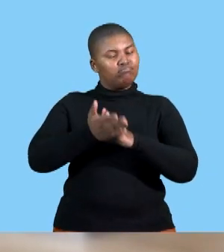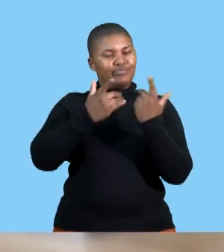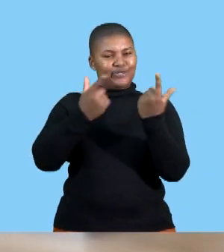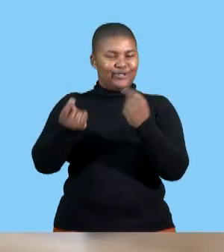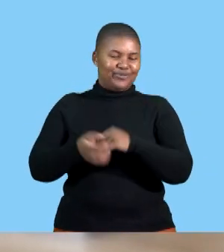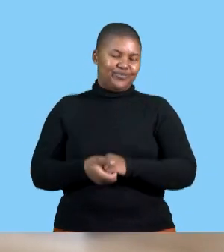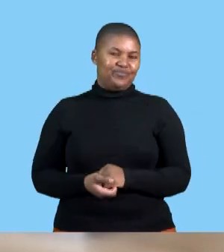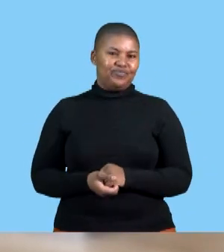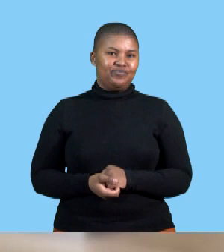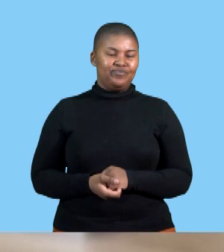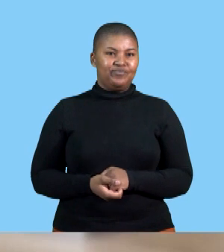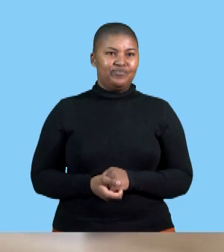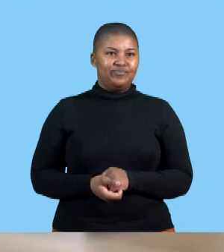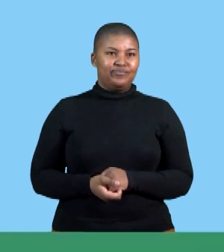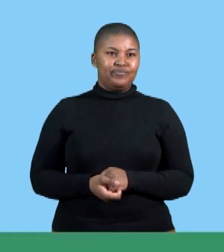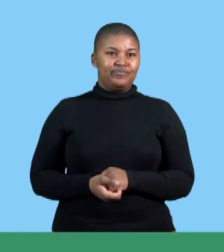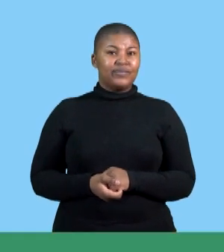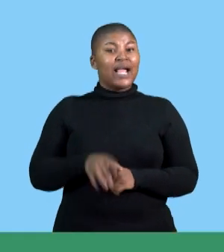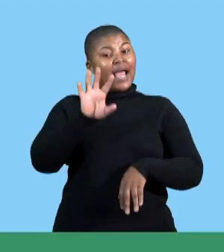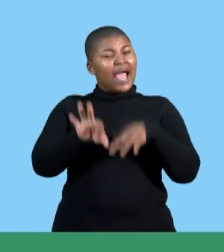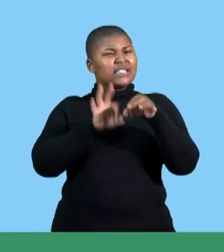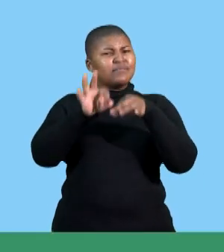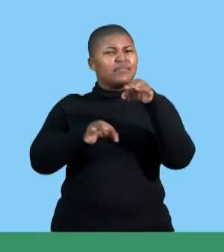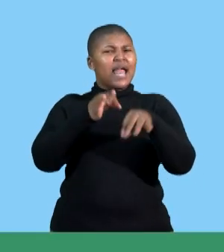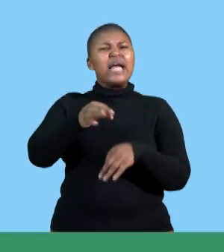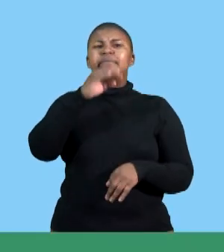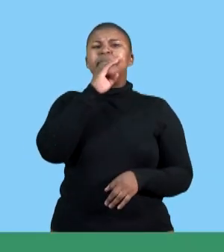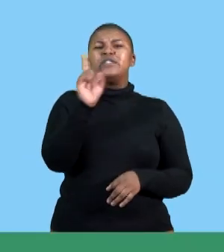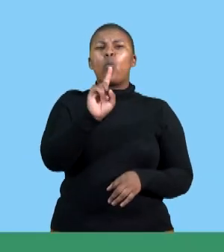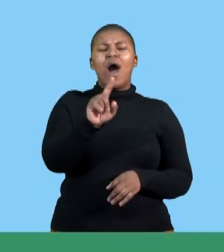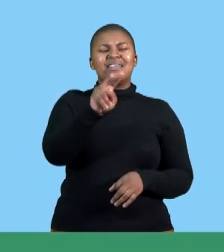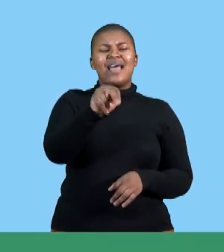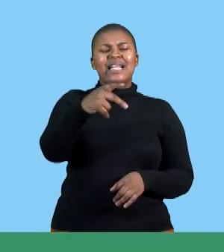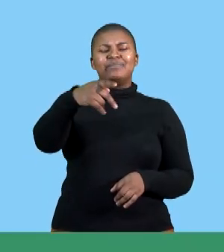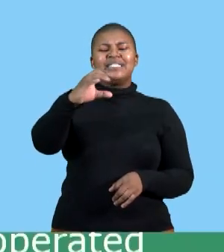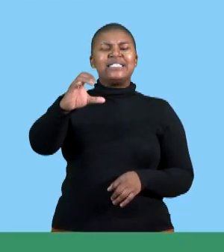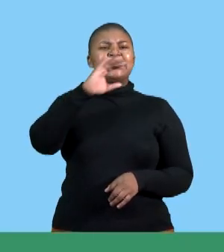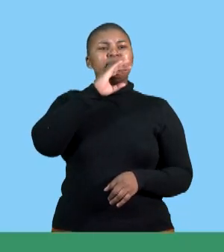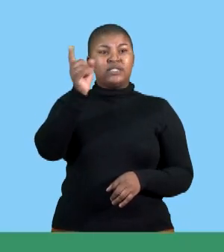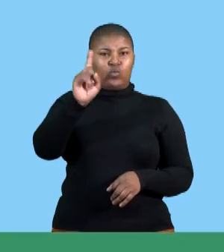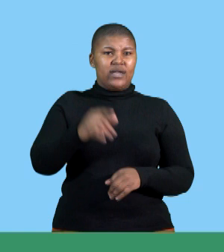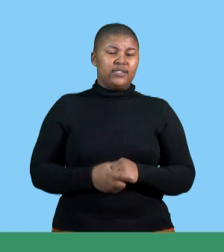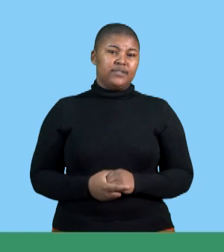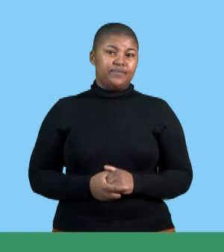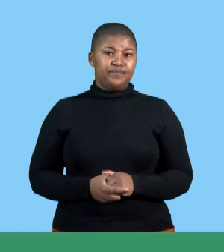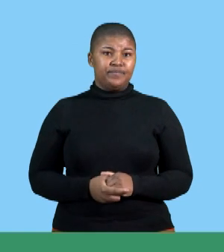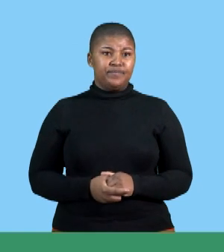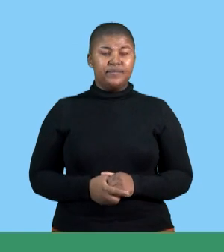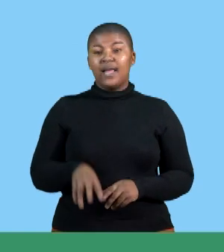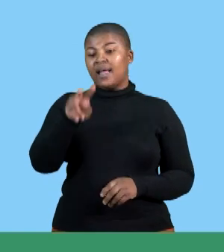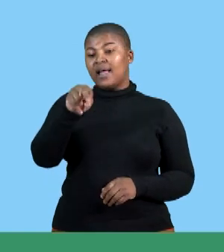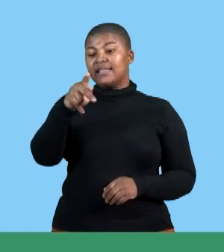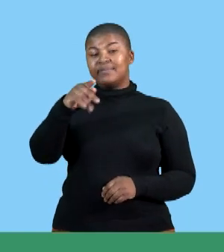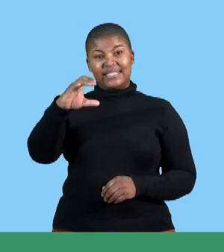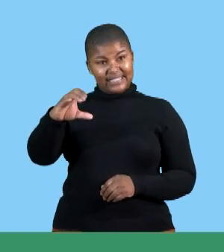the practice questions. The first question says, elaborate on the meaning of non-profit company. A